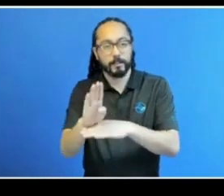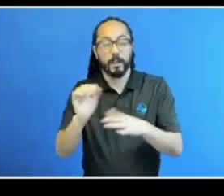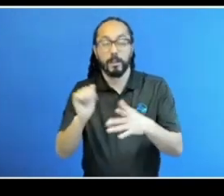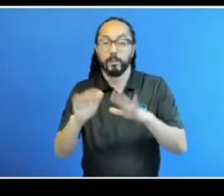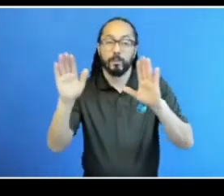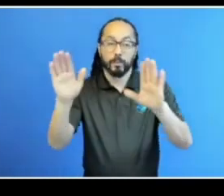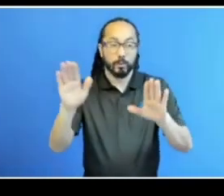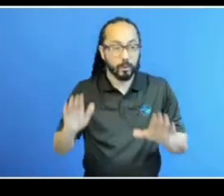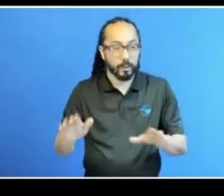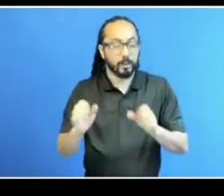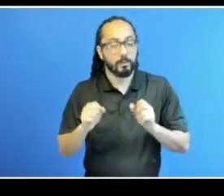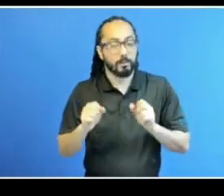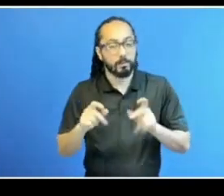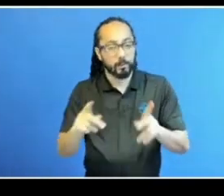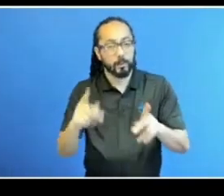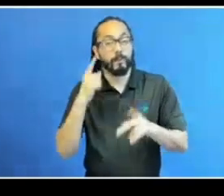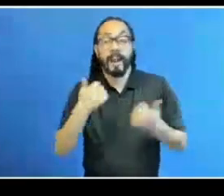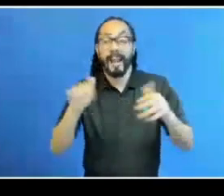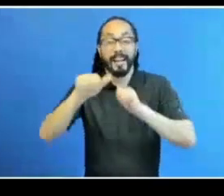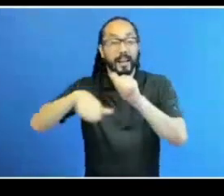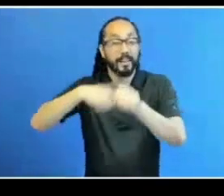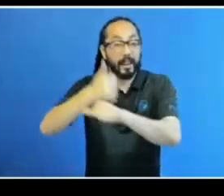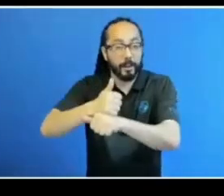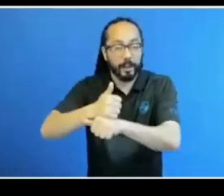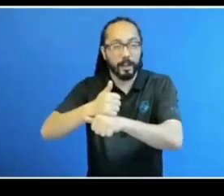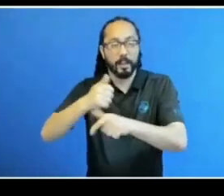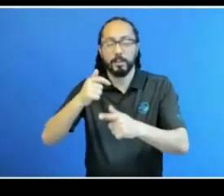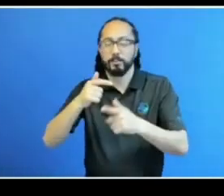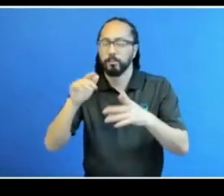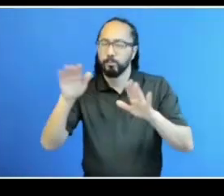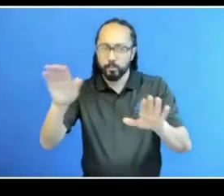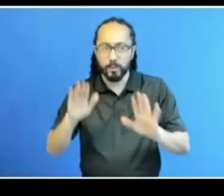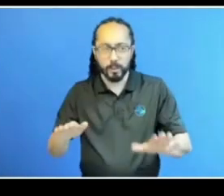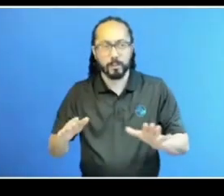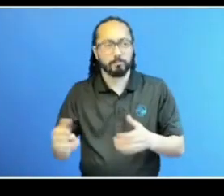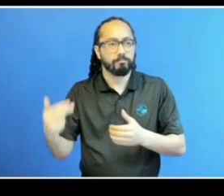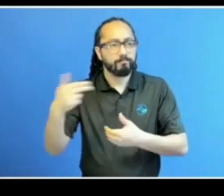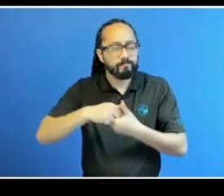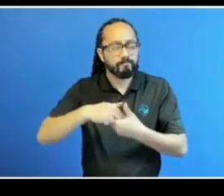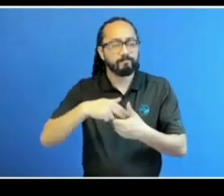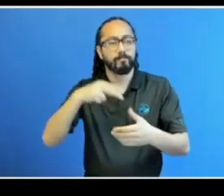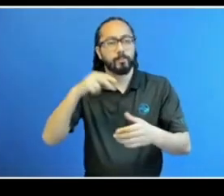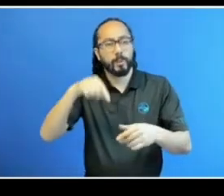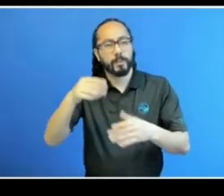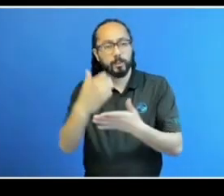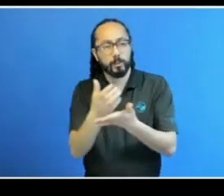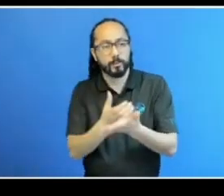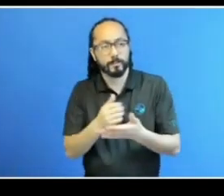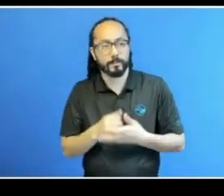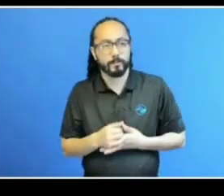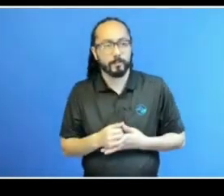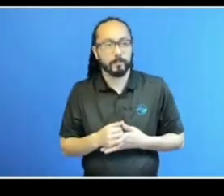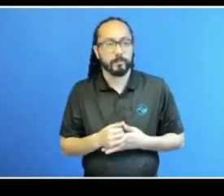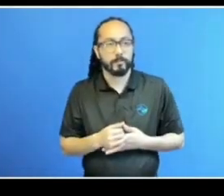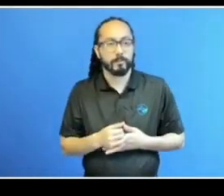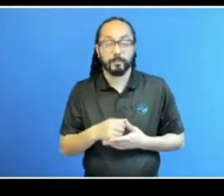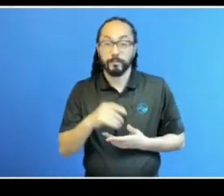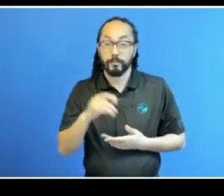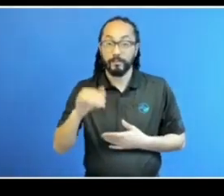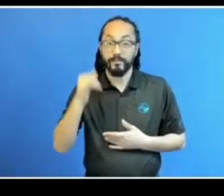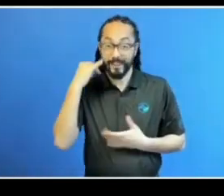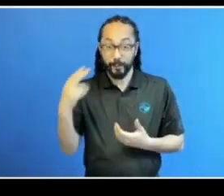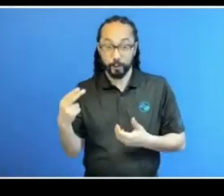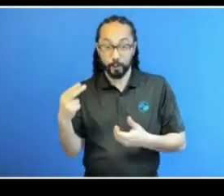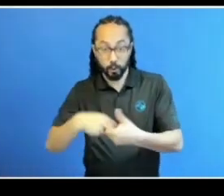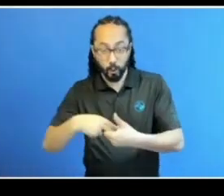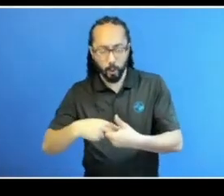for alumni to take advantage of getting enrolled in this course. I think that, it will definitely set you up for success,